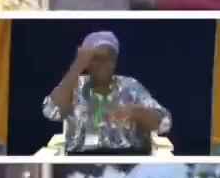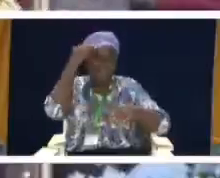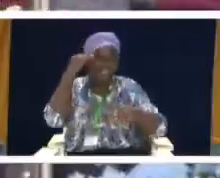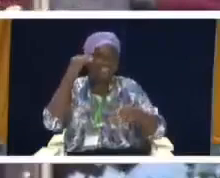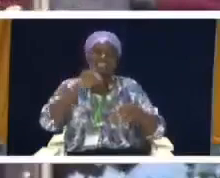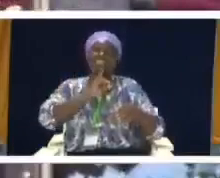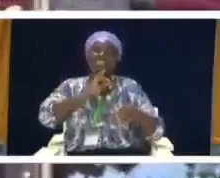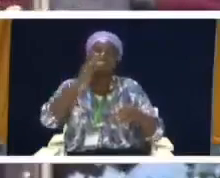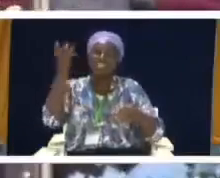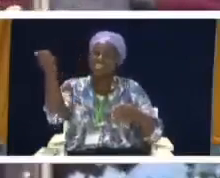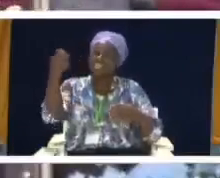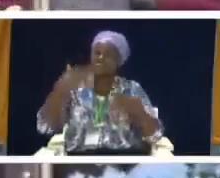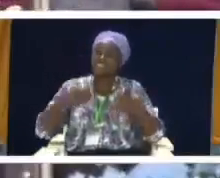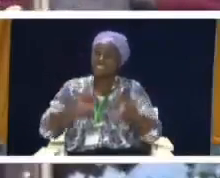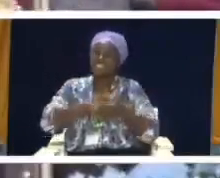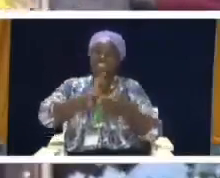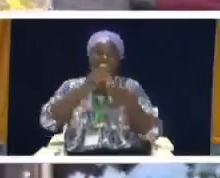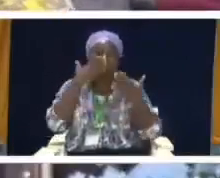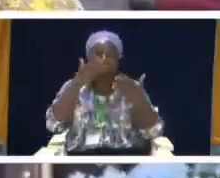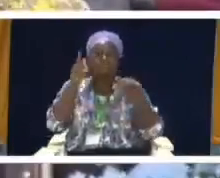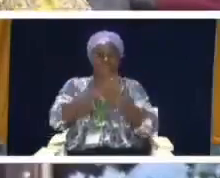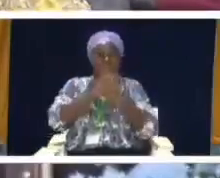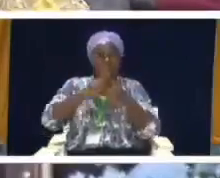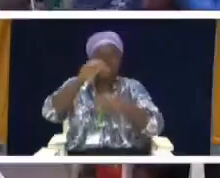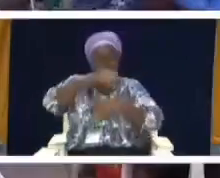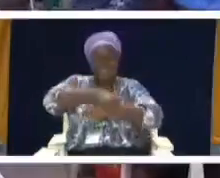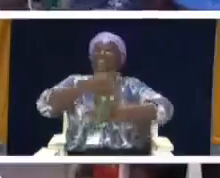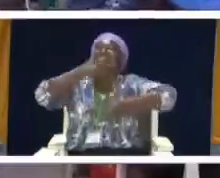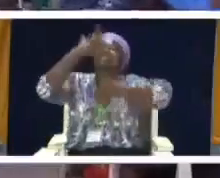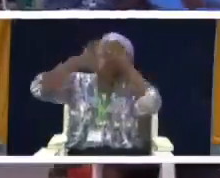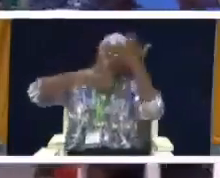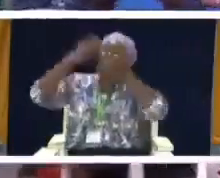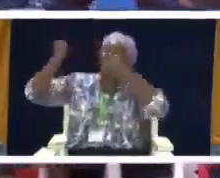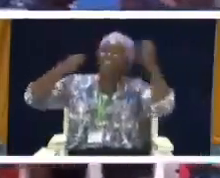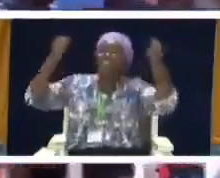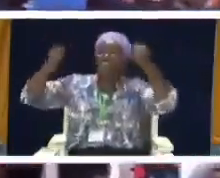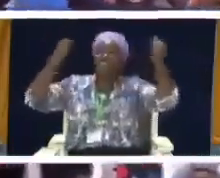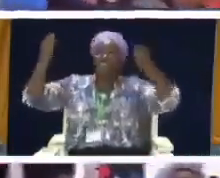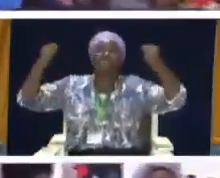is grateful tonight? Shout hallelujah.